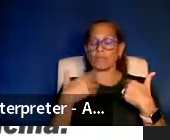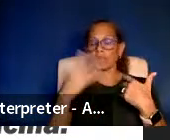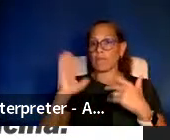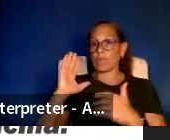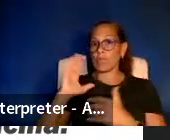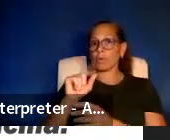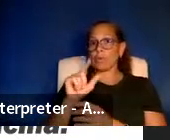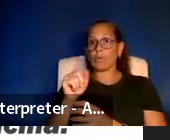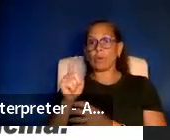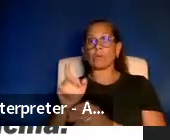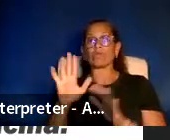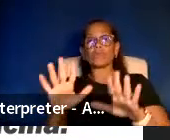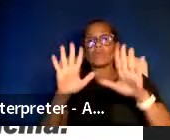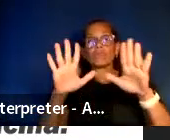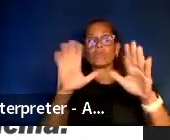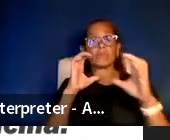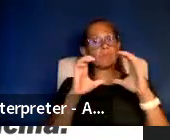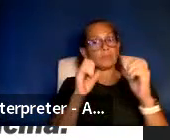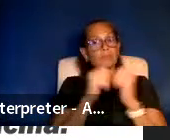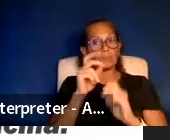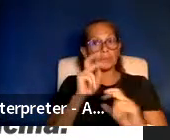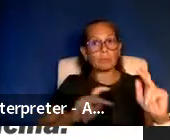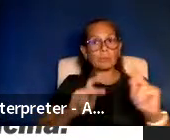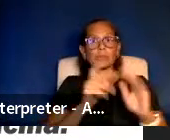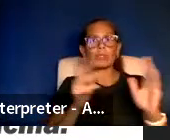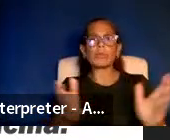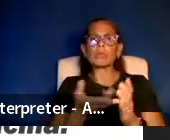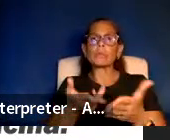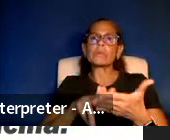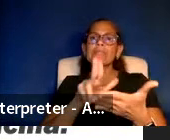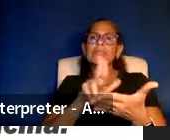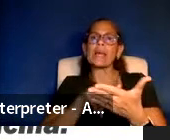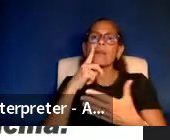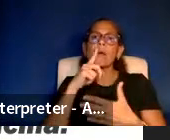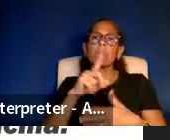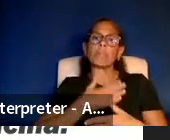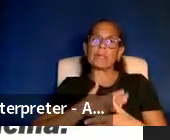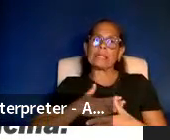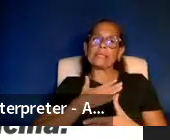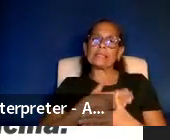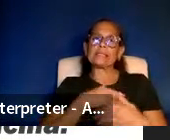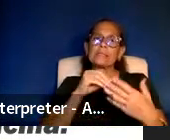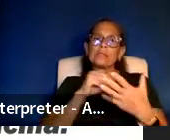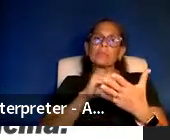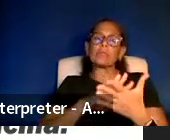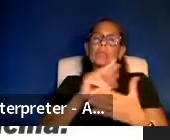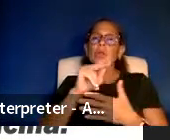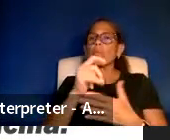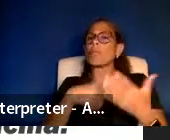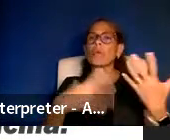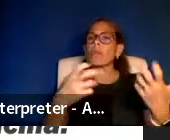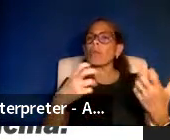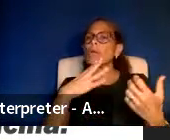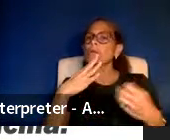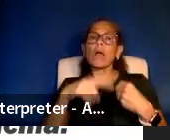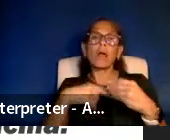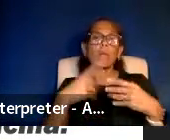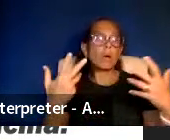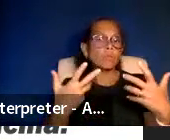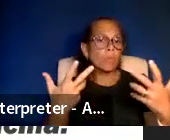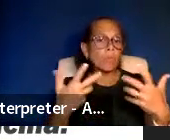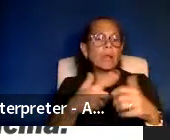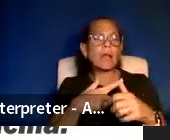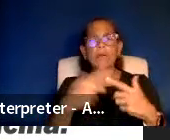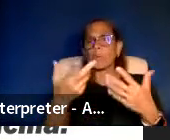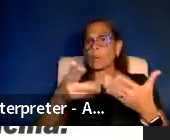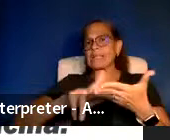focused conversations with individuals. And so we encourage you to sign up, please. You can put in a note about what you want to talk about if you like, but you can